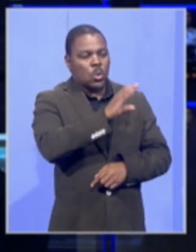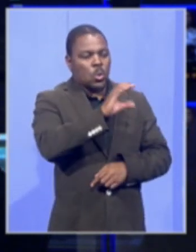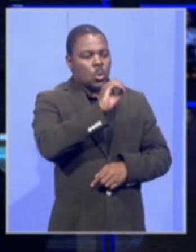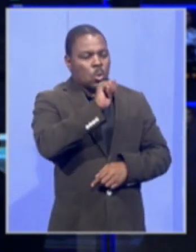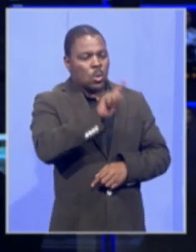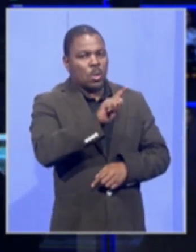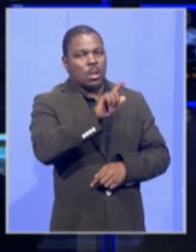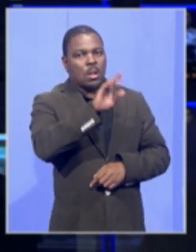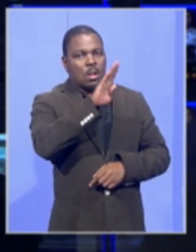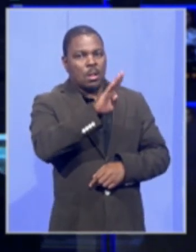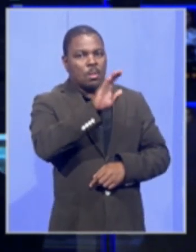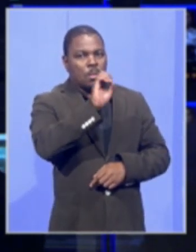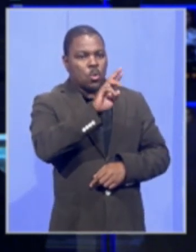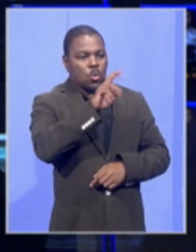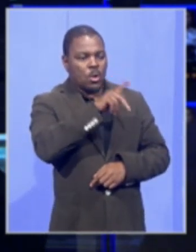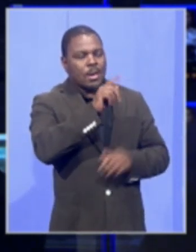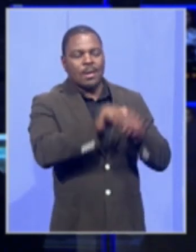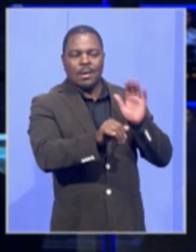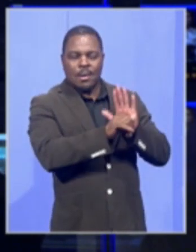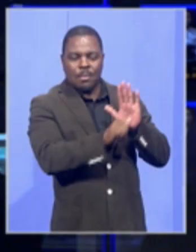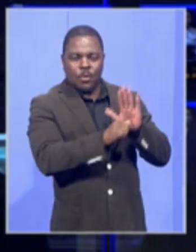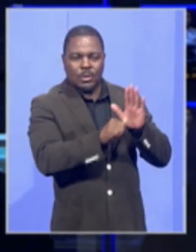sa bohlokwa sa botjhaba.